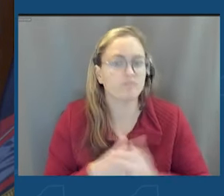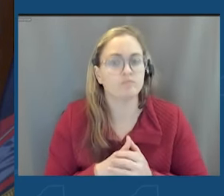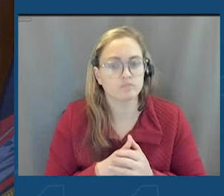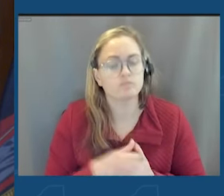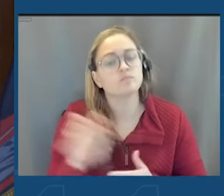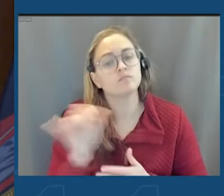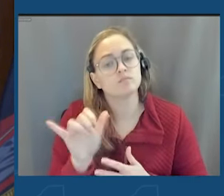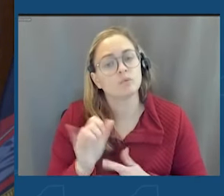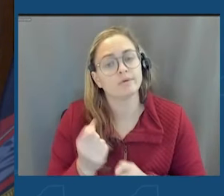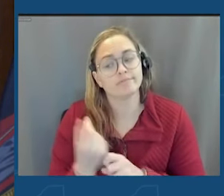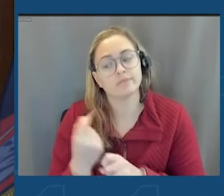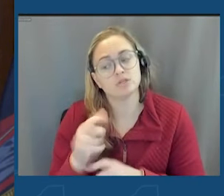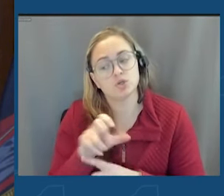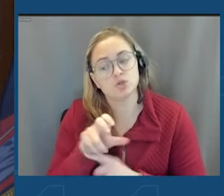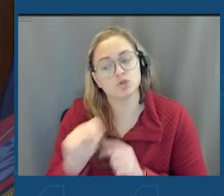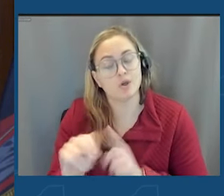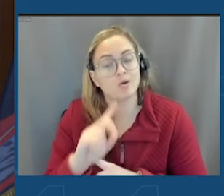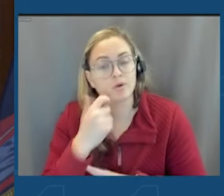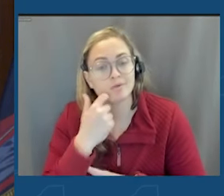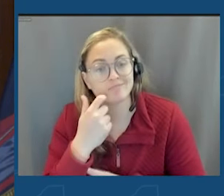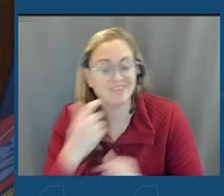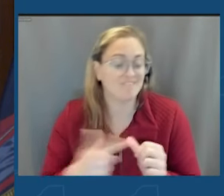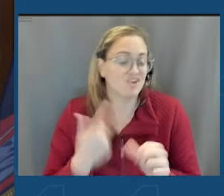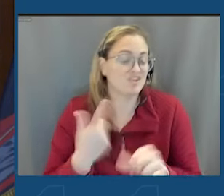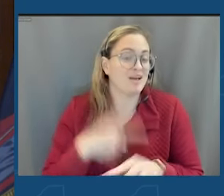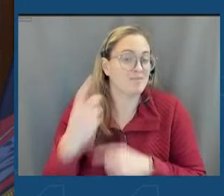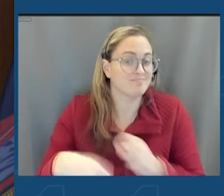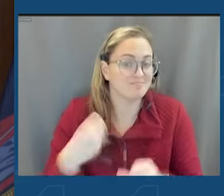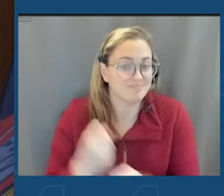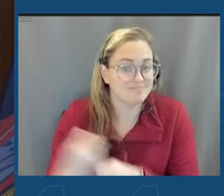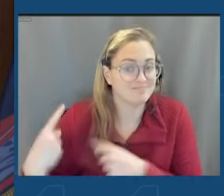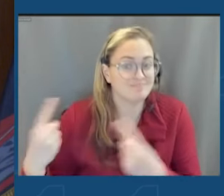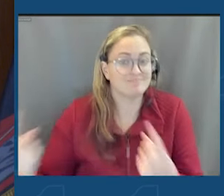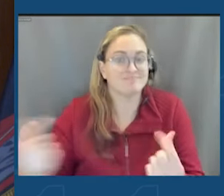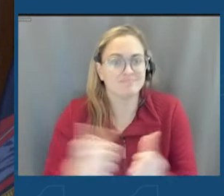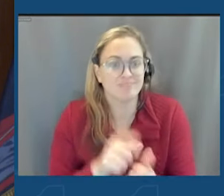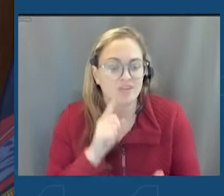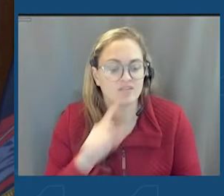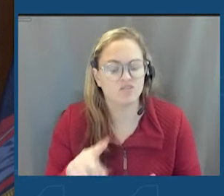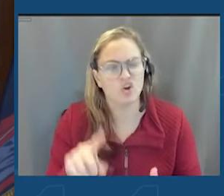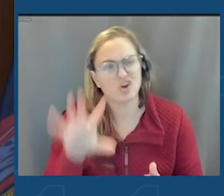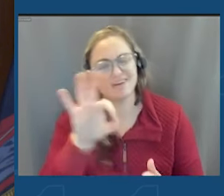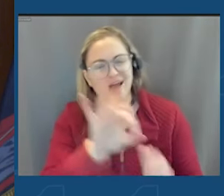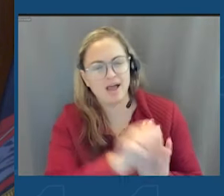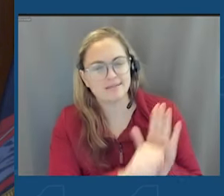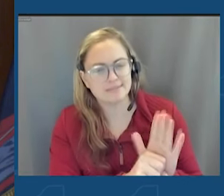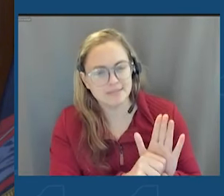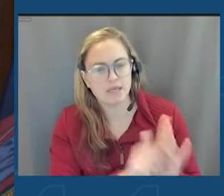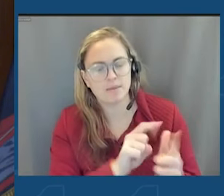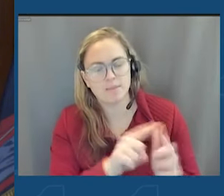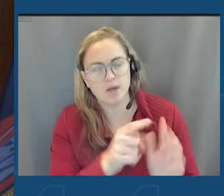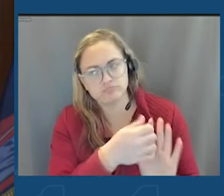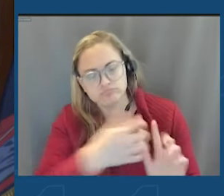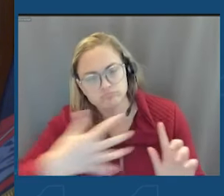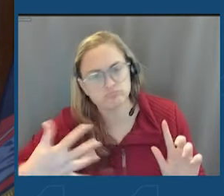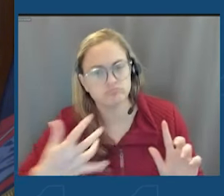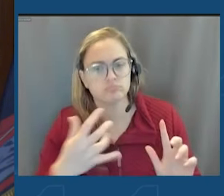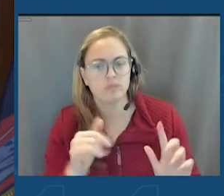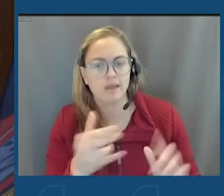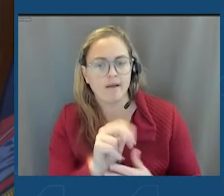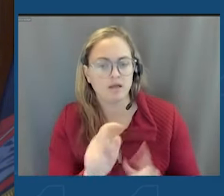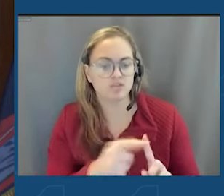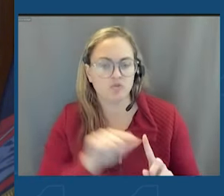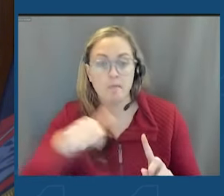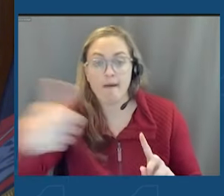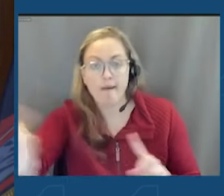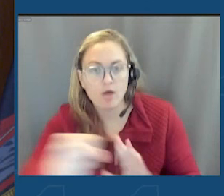last January, announced the first in the nation, 9-state and still expanding task force. We're talking about guns coming from out of state. They're